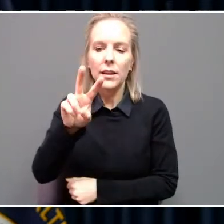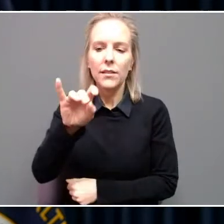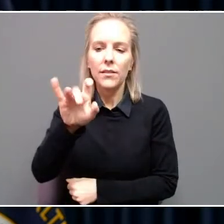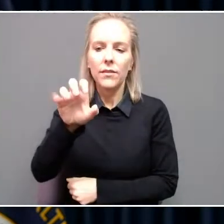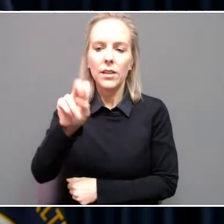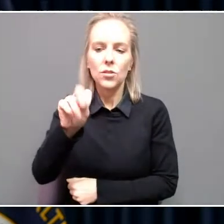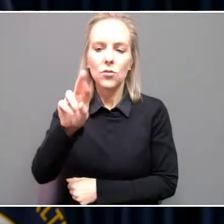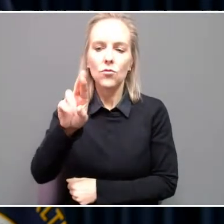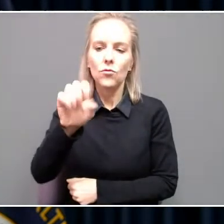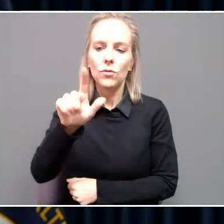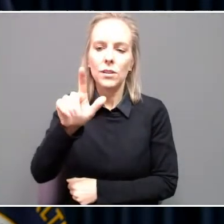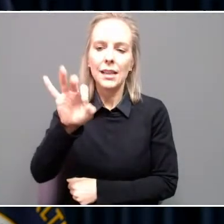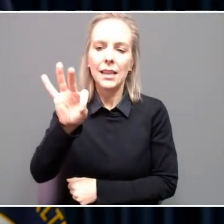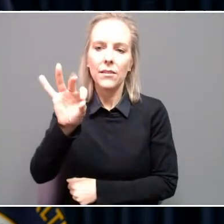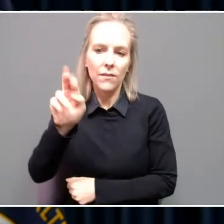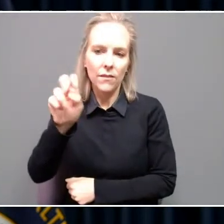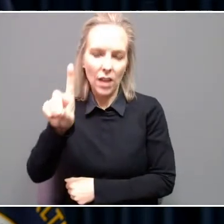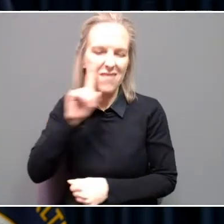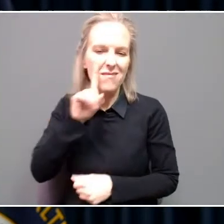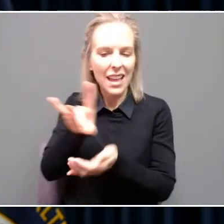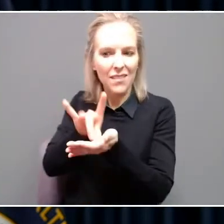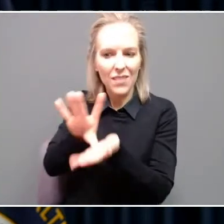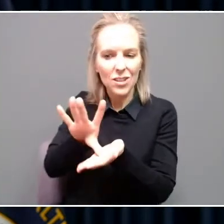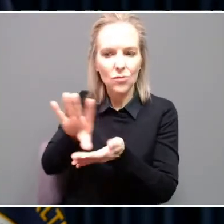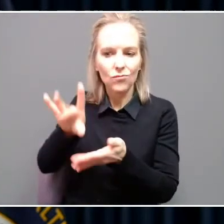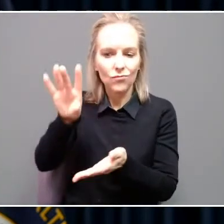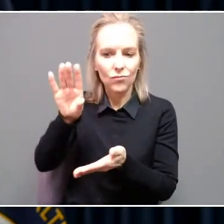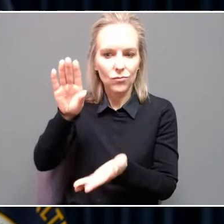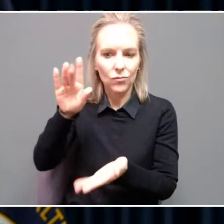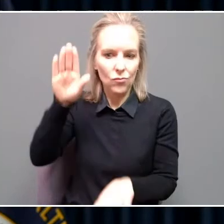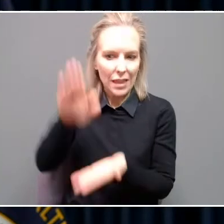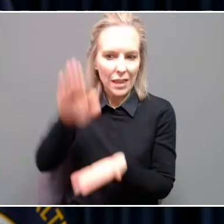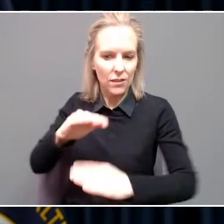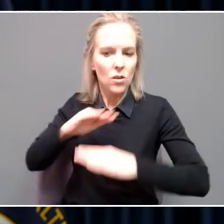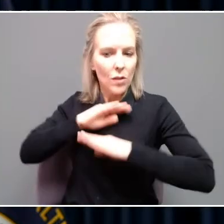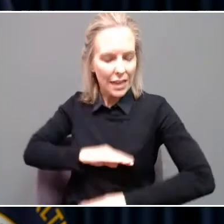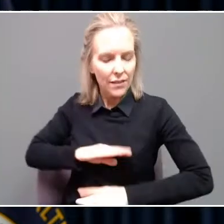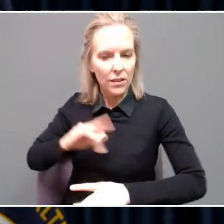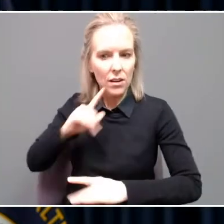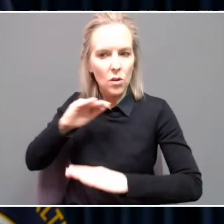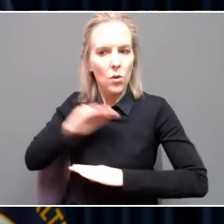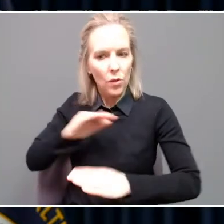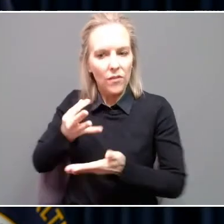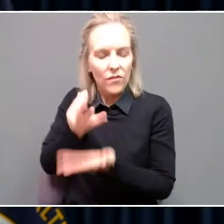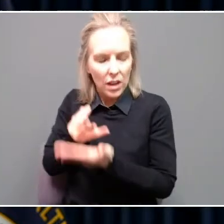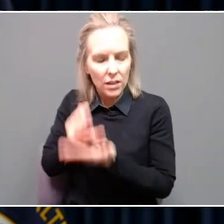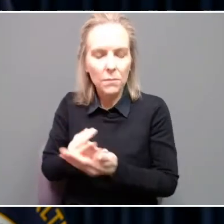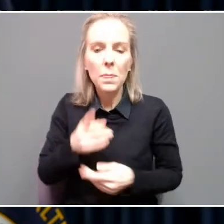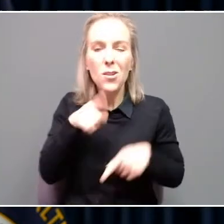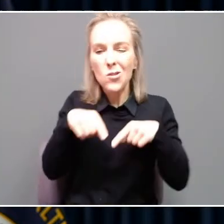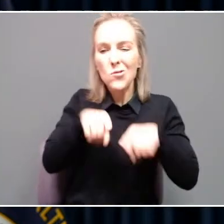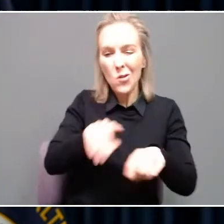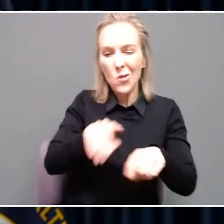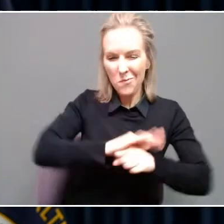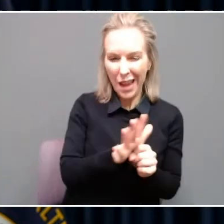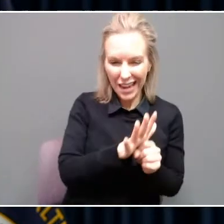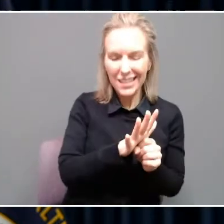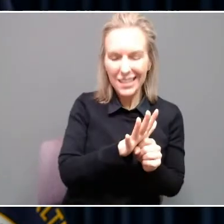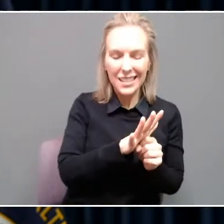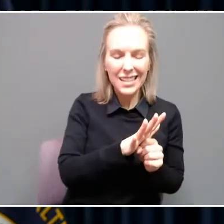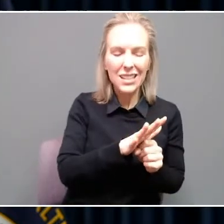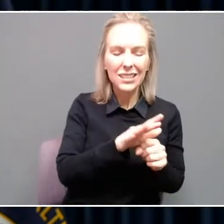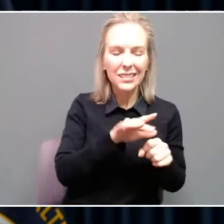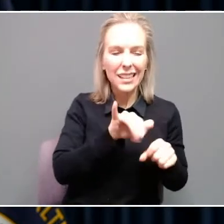2 years to keep people safe in their homes during the height of the pandemic, the Team Kentucky Healthy at Home Eviction Relief